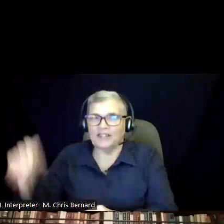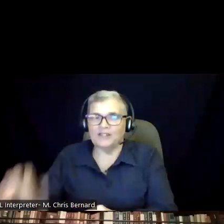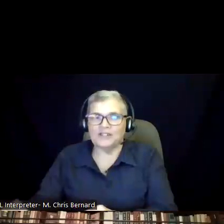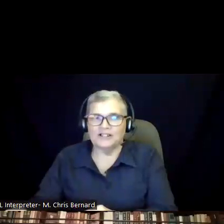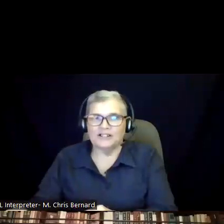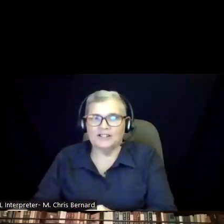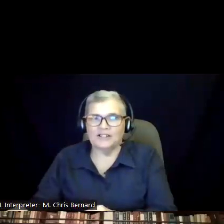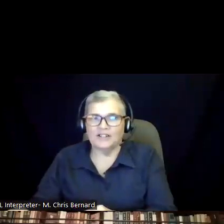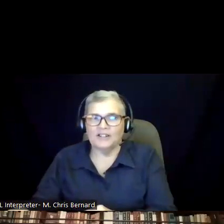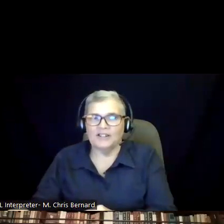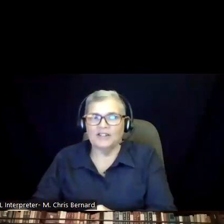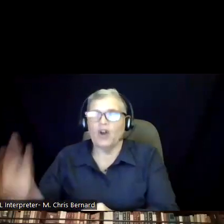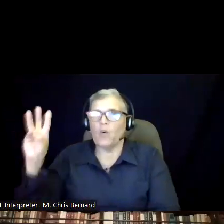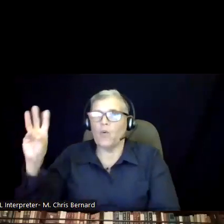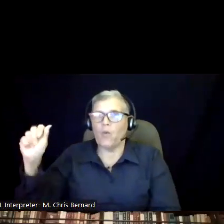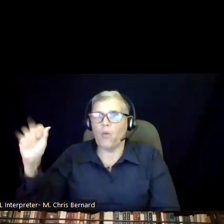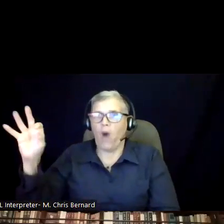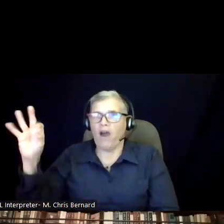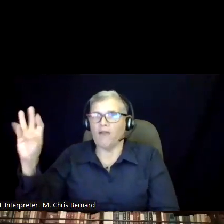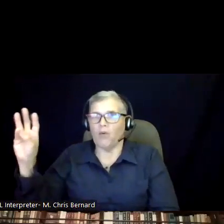WAFWA. Thank you, sir. Thank you.